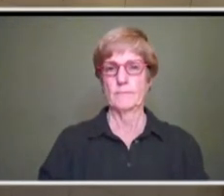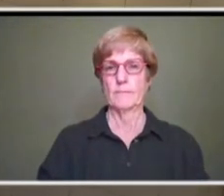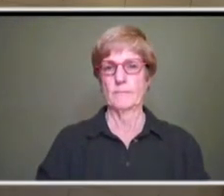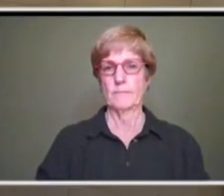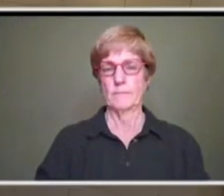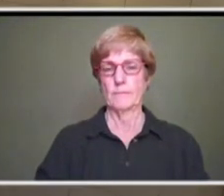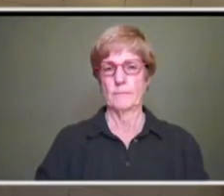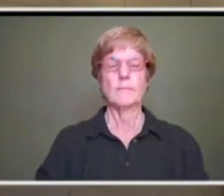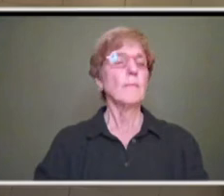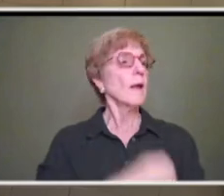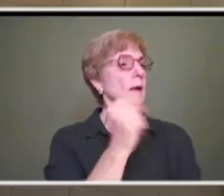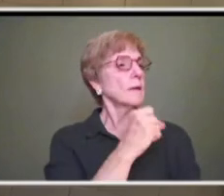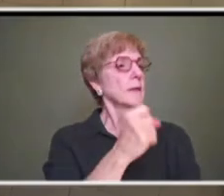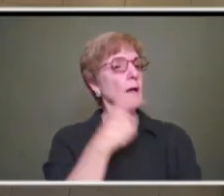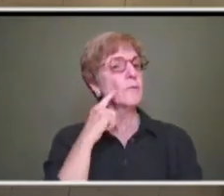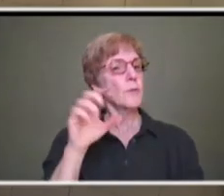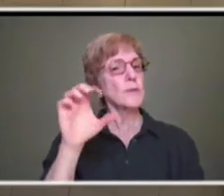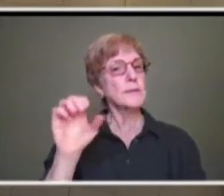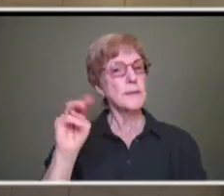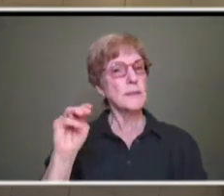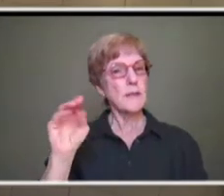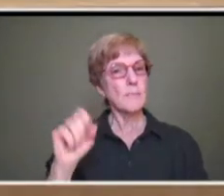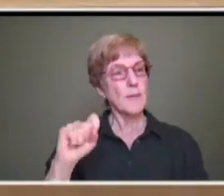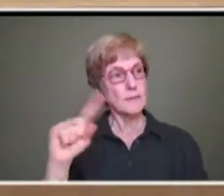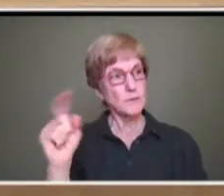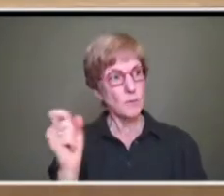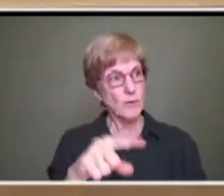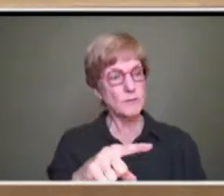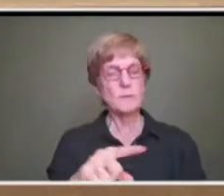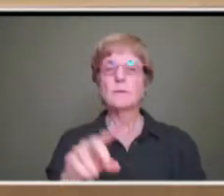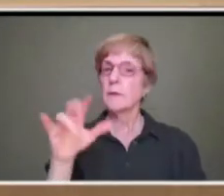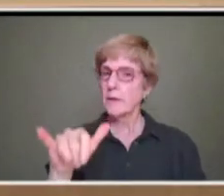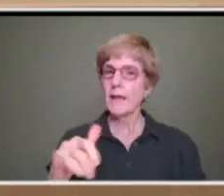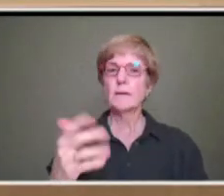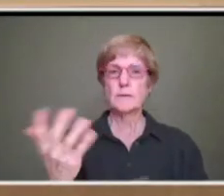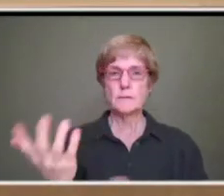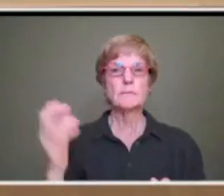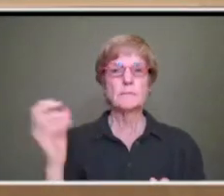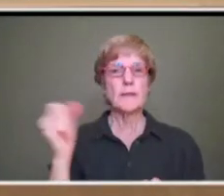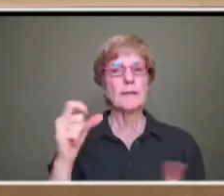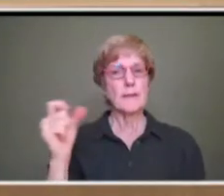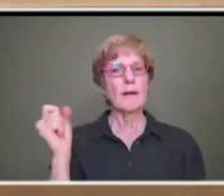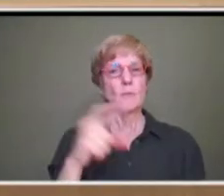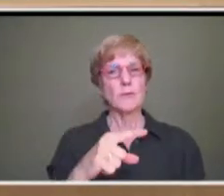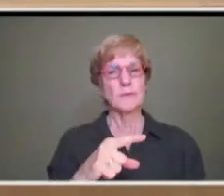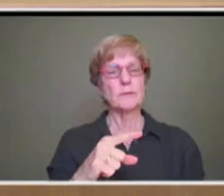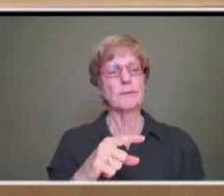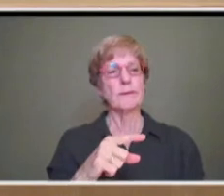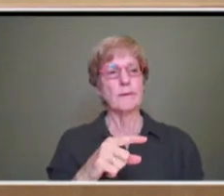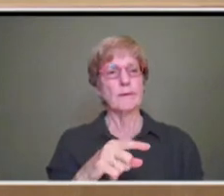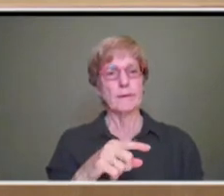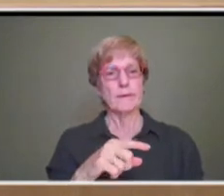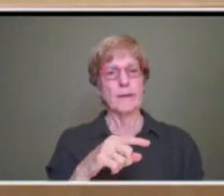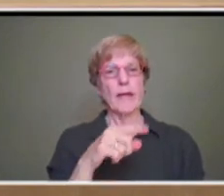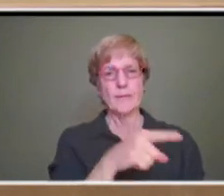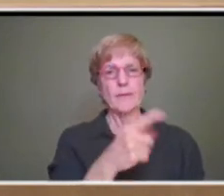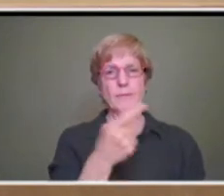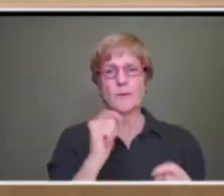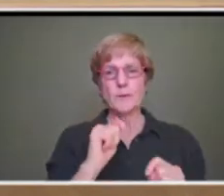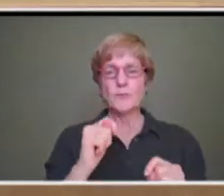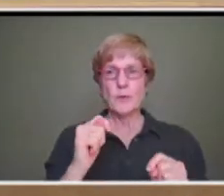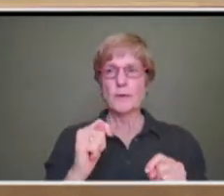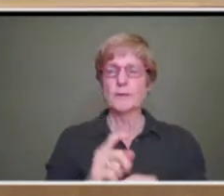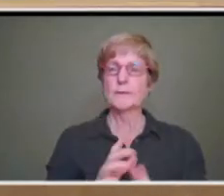yeah I mean as far as the CMS question goes that's certainly I think a question that they're best equipped to try to field how